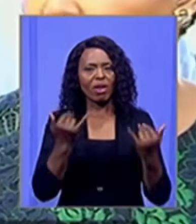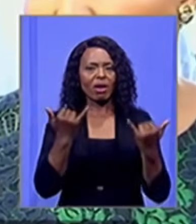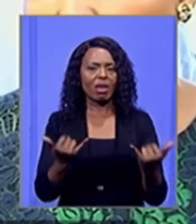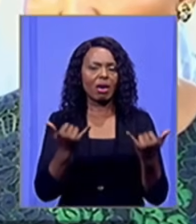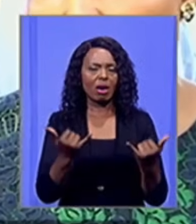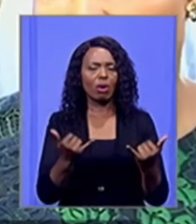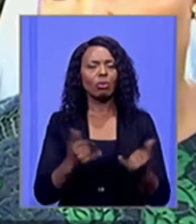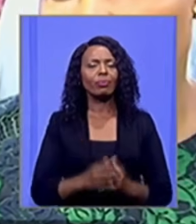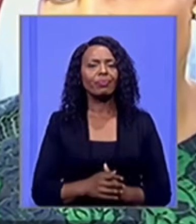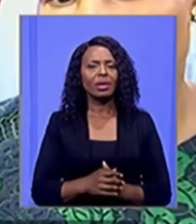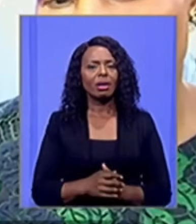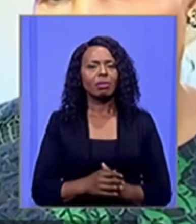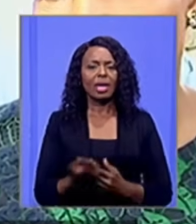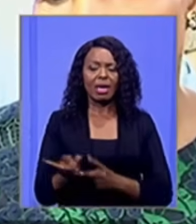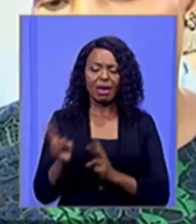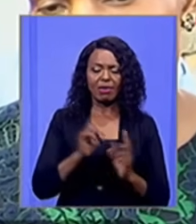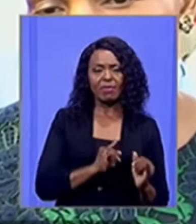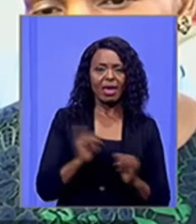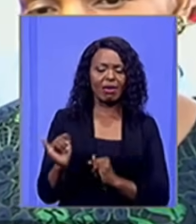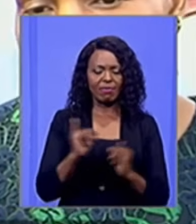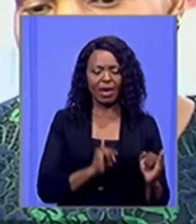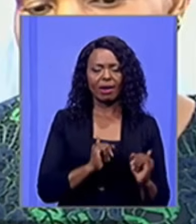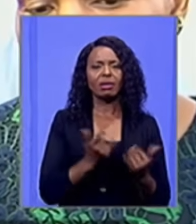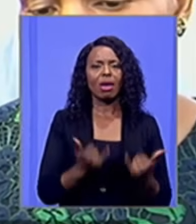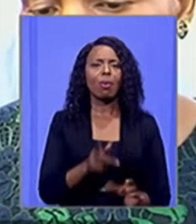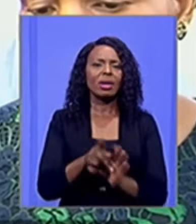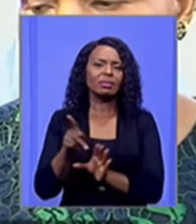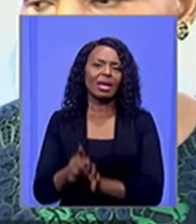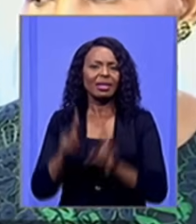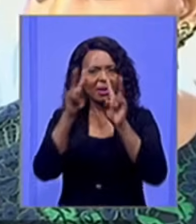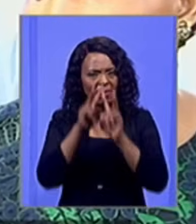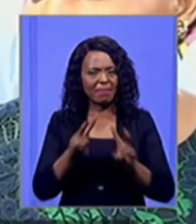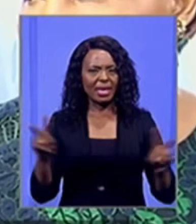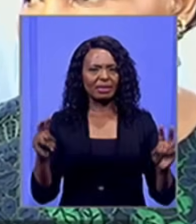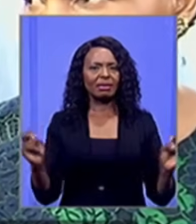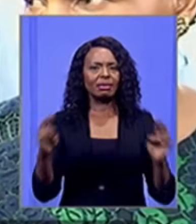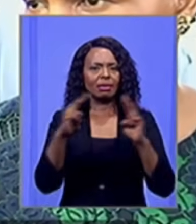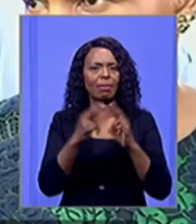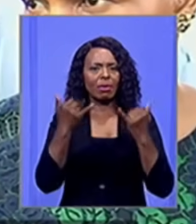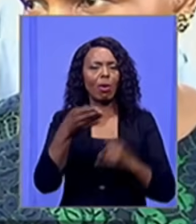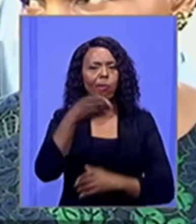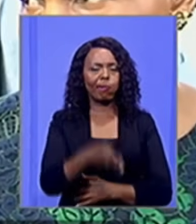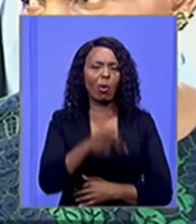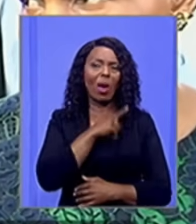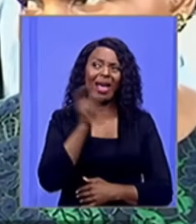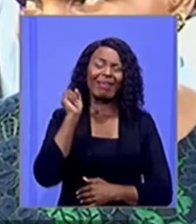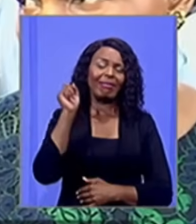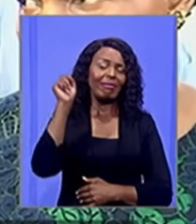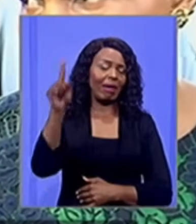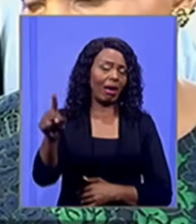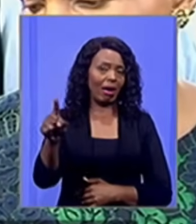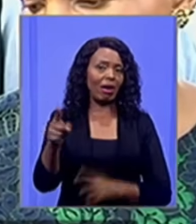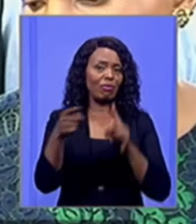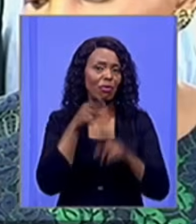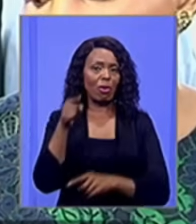be invited to participate in a peace summit like that when we are so far away from that